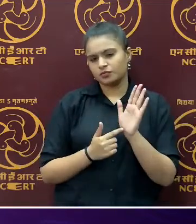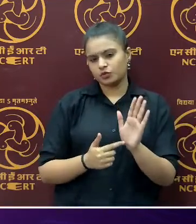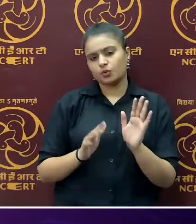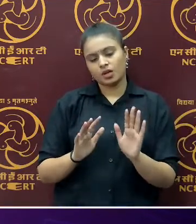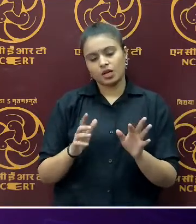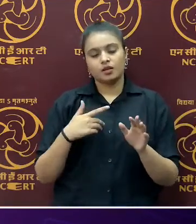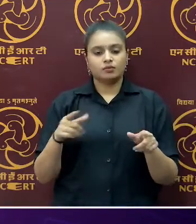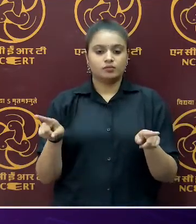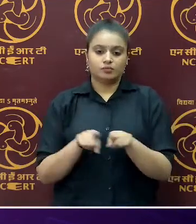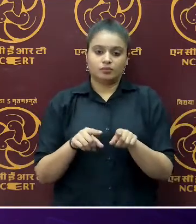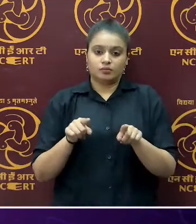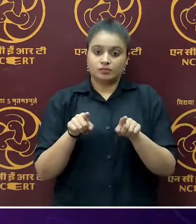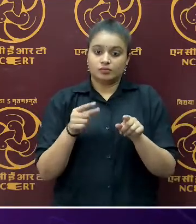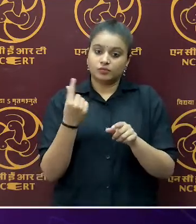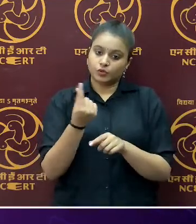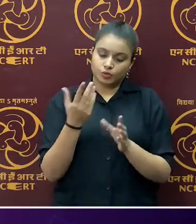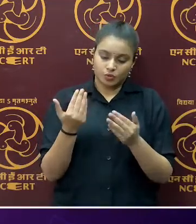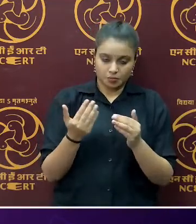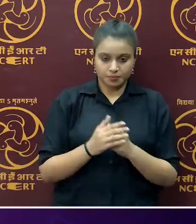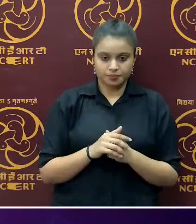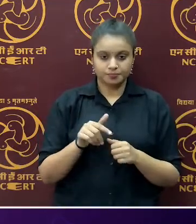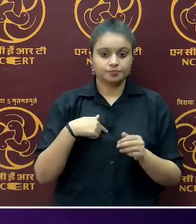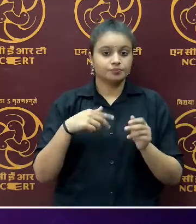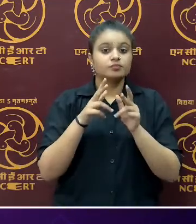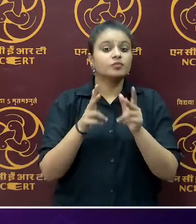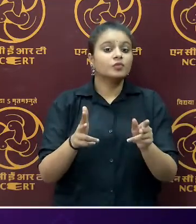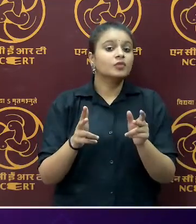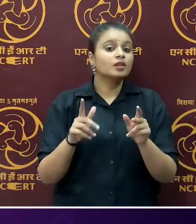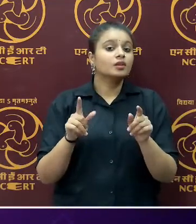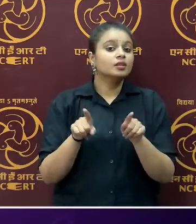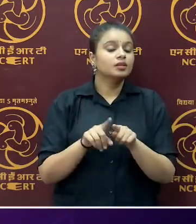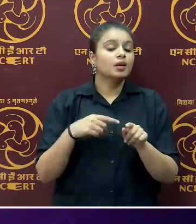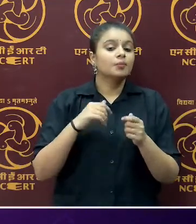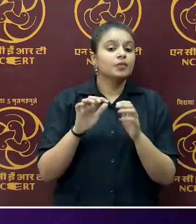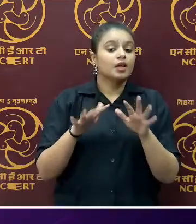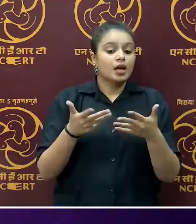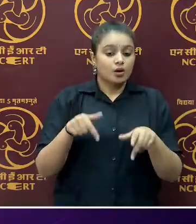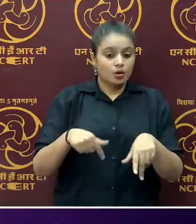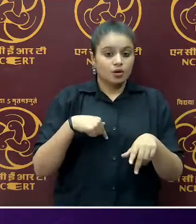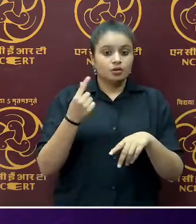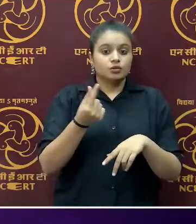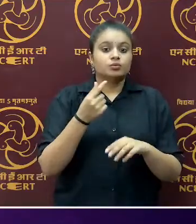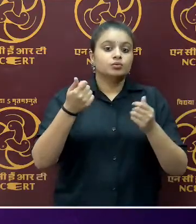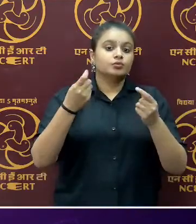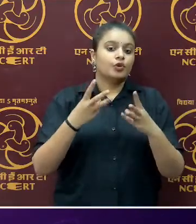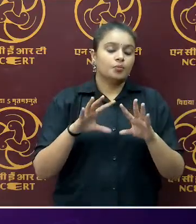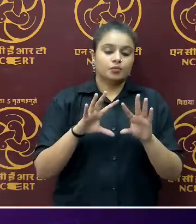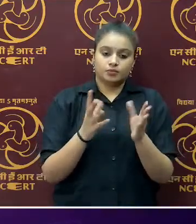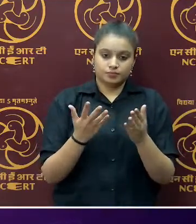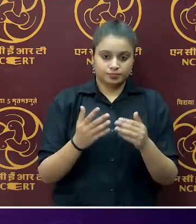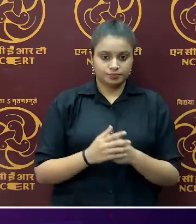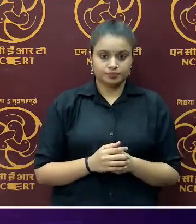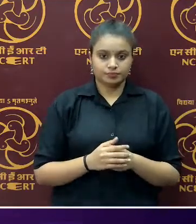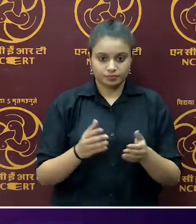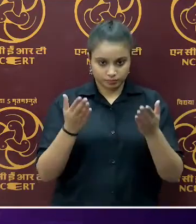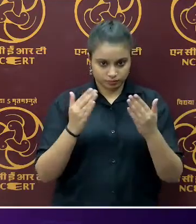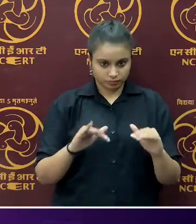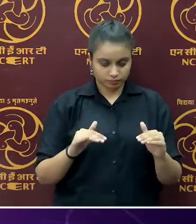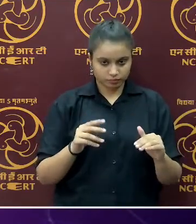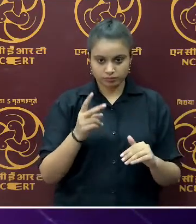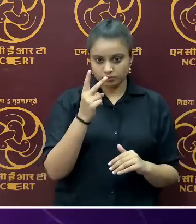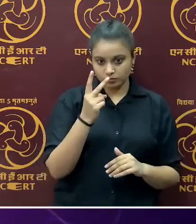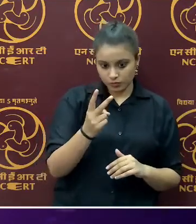So this can also be used. So I was just telling that how we can use the formula. Okay. Great. Right? We need to be having